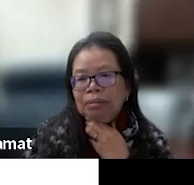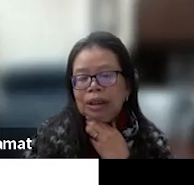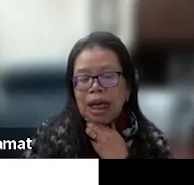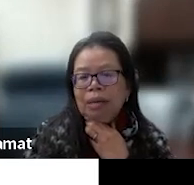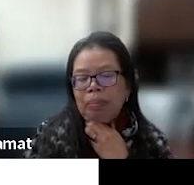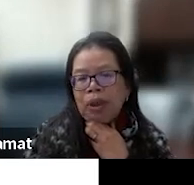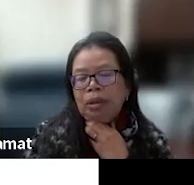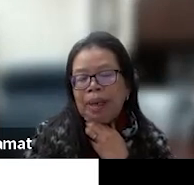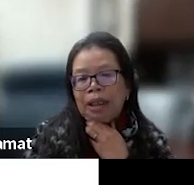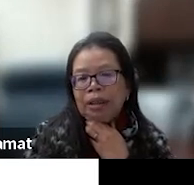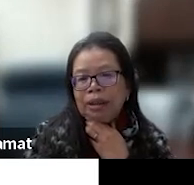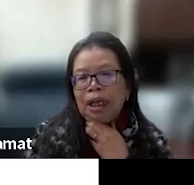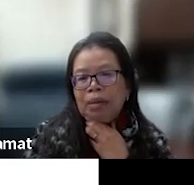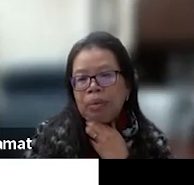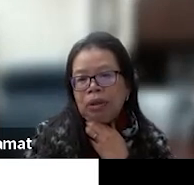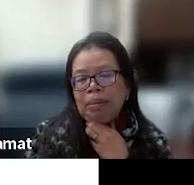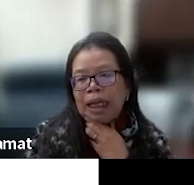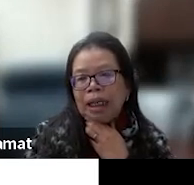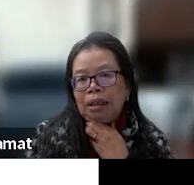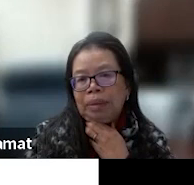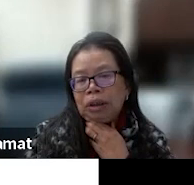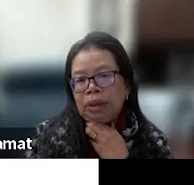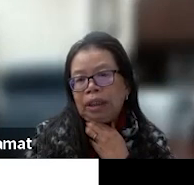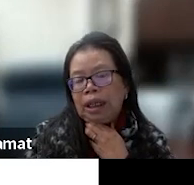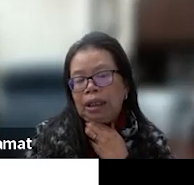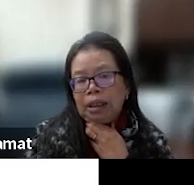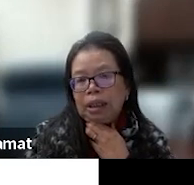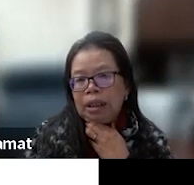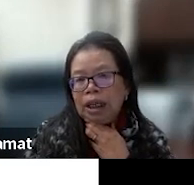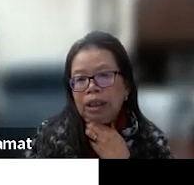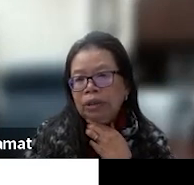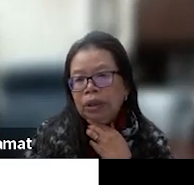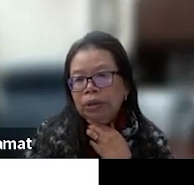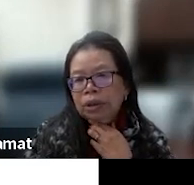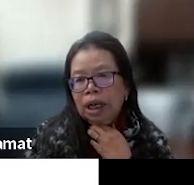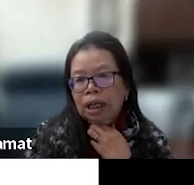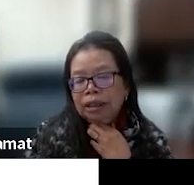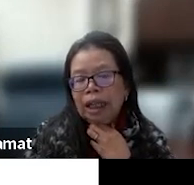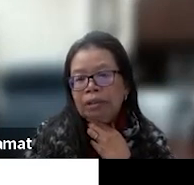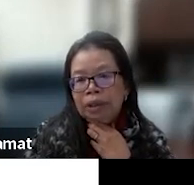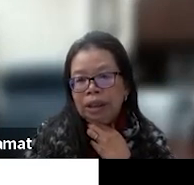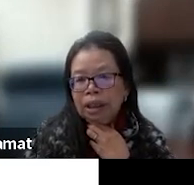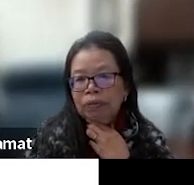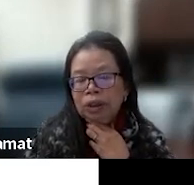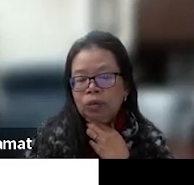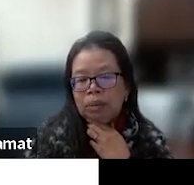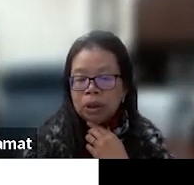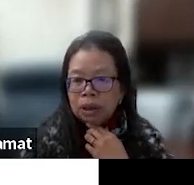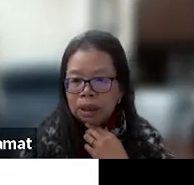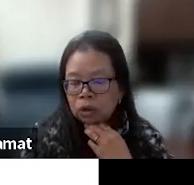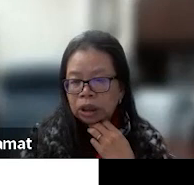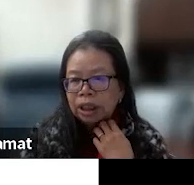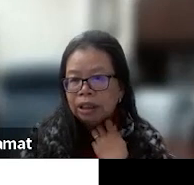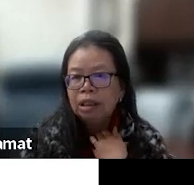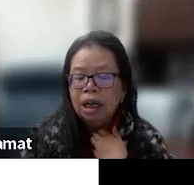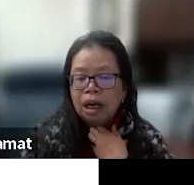it's got to be programmatic. There's got to be a programmatic element to it, and any of those salaries. If it's for a